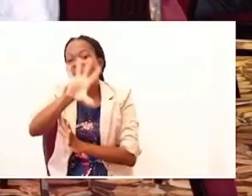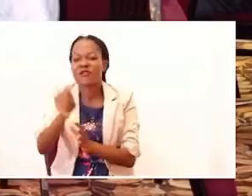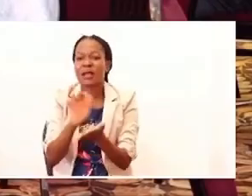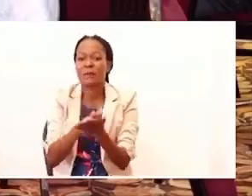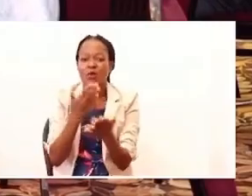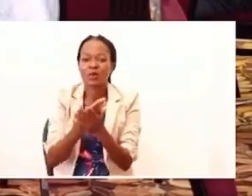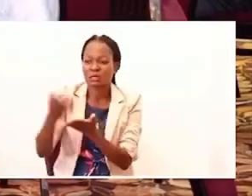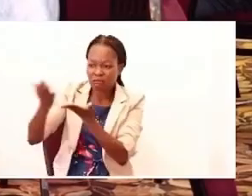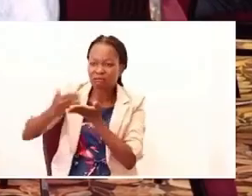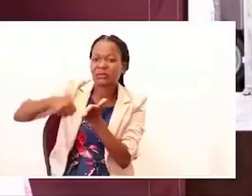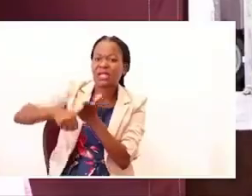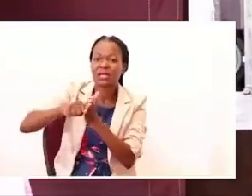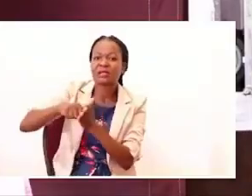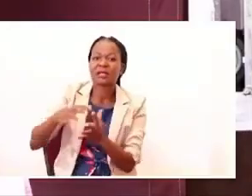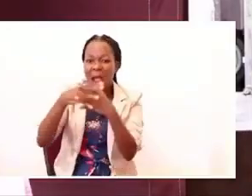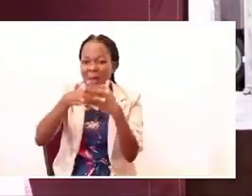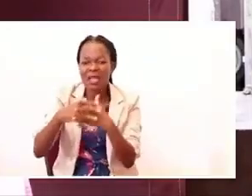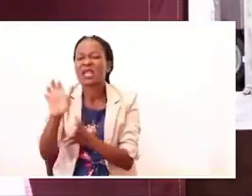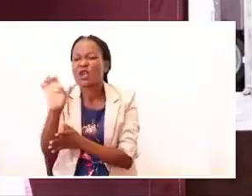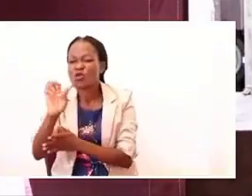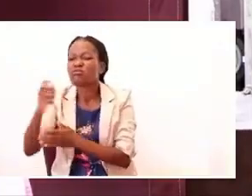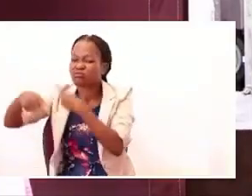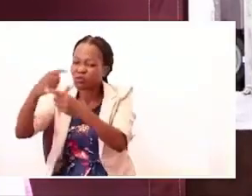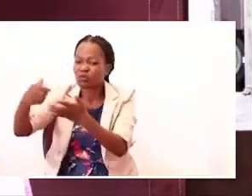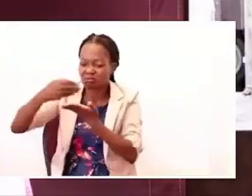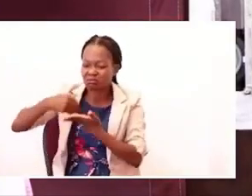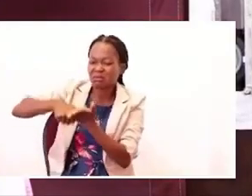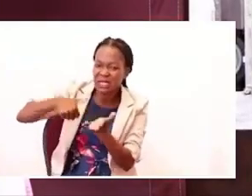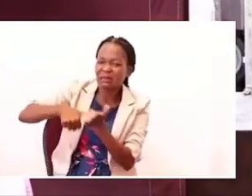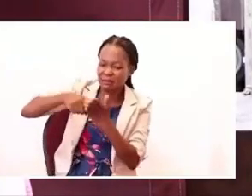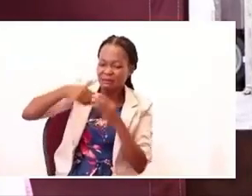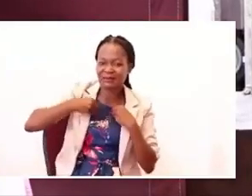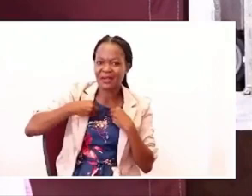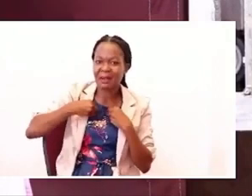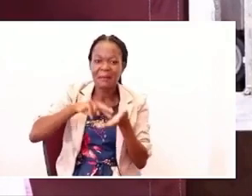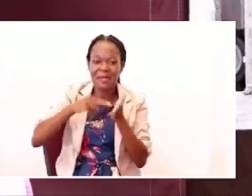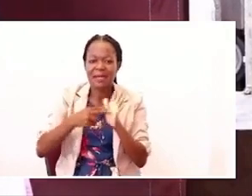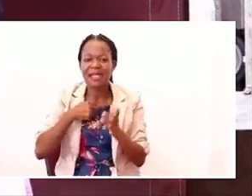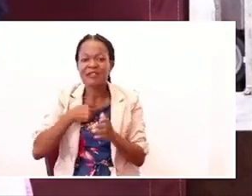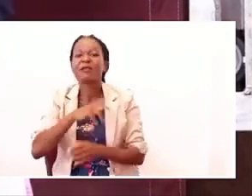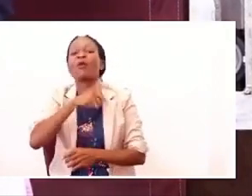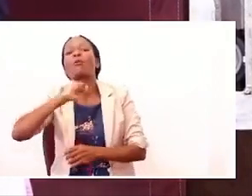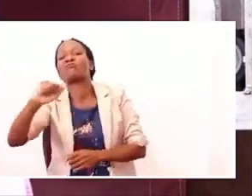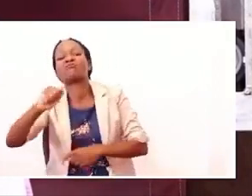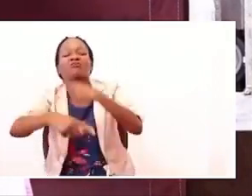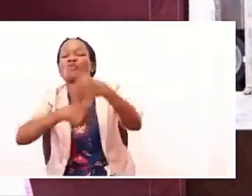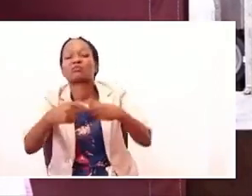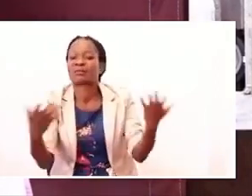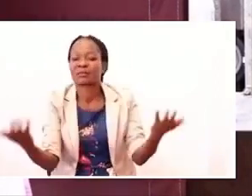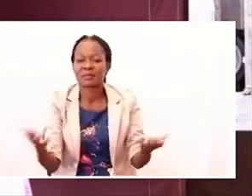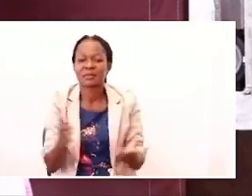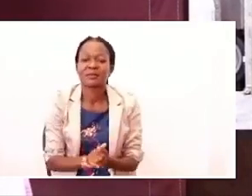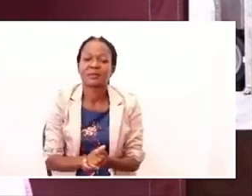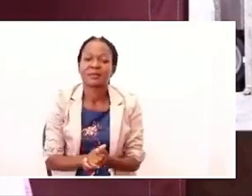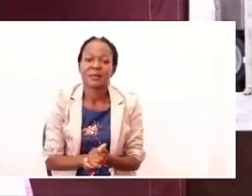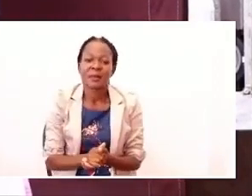It is perhaps the single most important variable that has impacted on the way